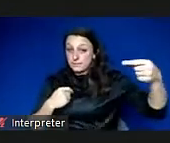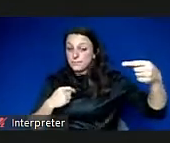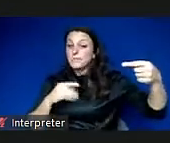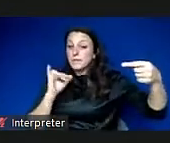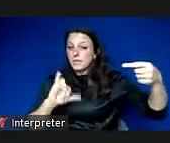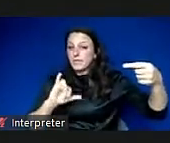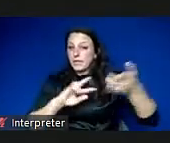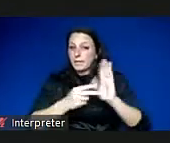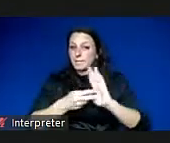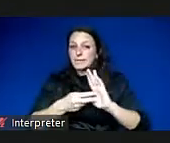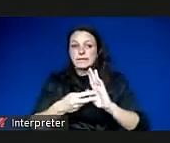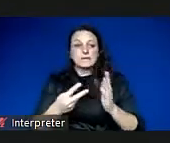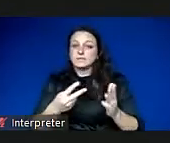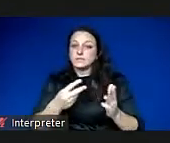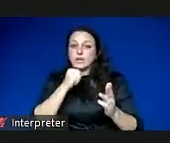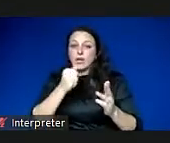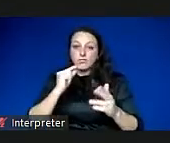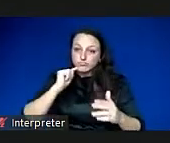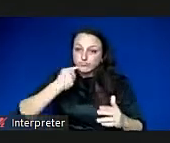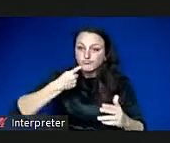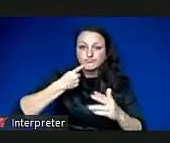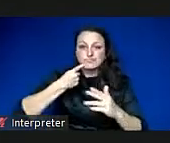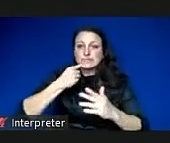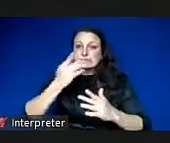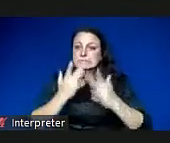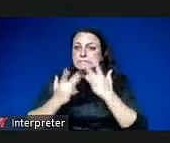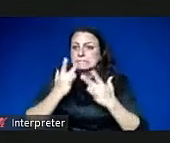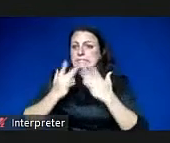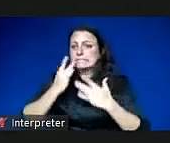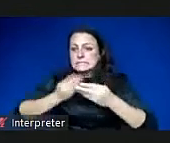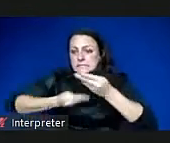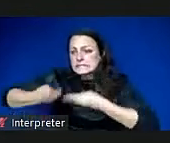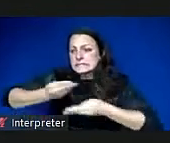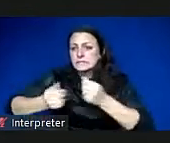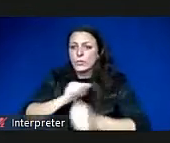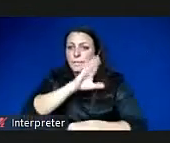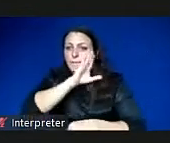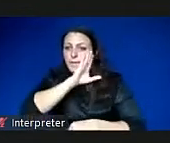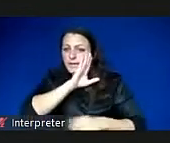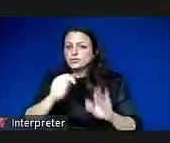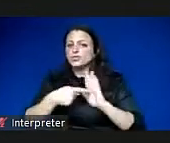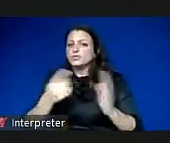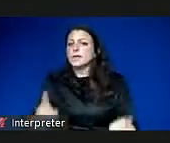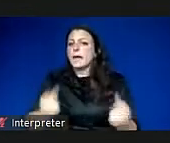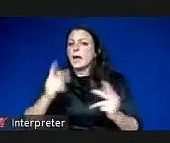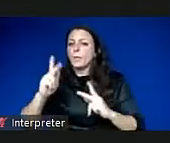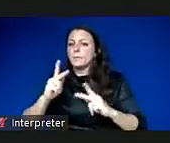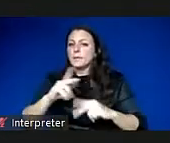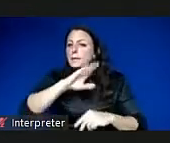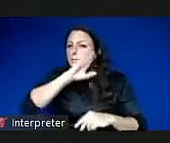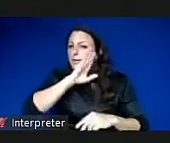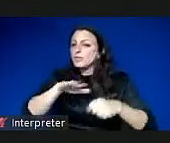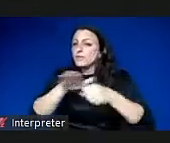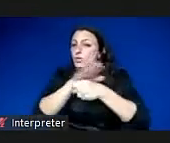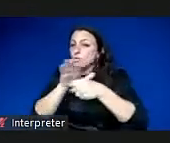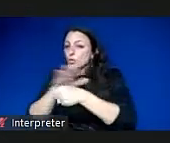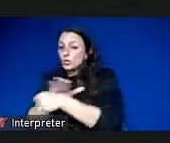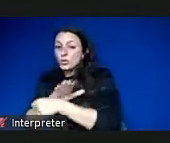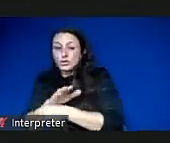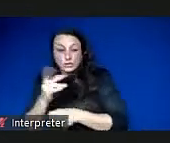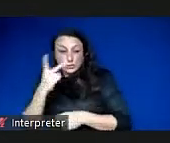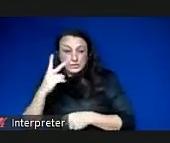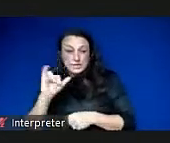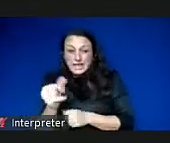stress, and they're measuring these levels based on a percentage of beds in a state that are occupied. And if you look, we only have that small sliver